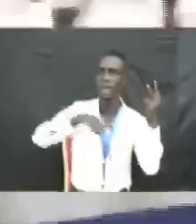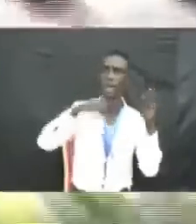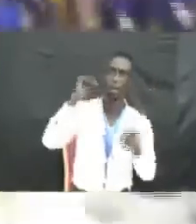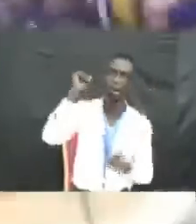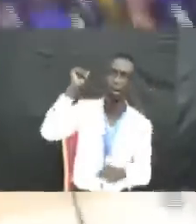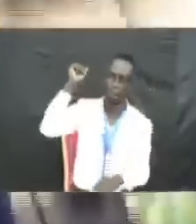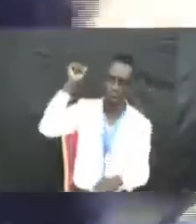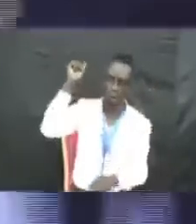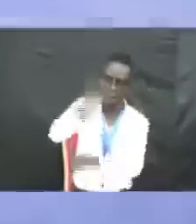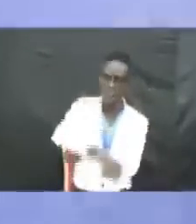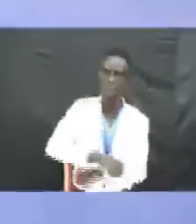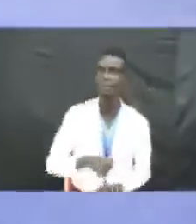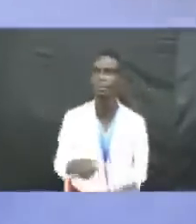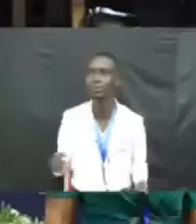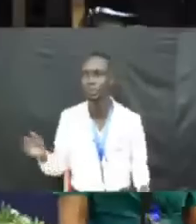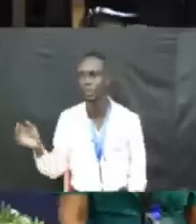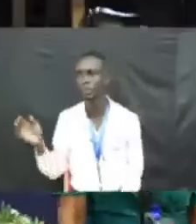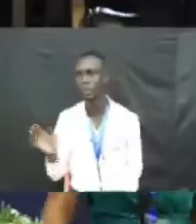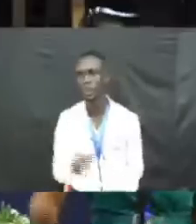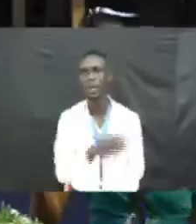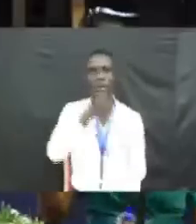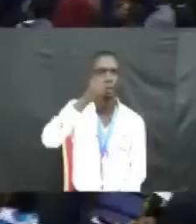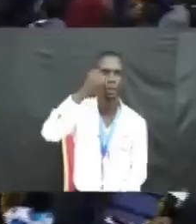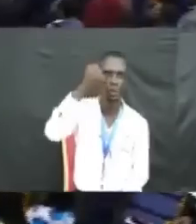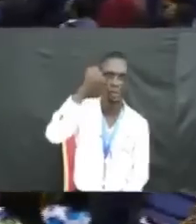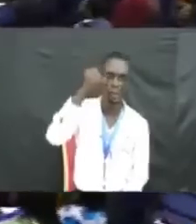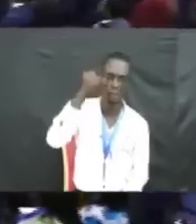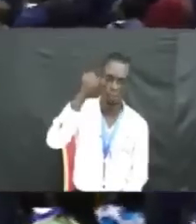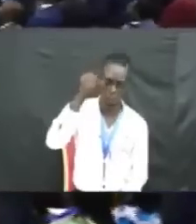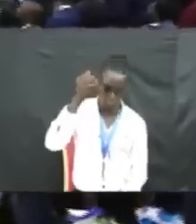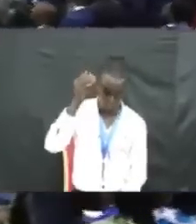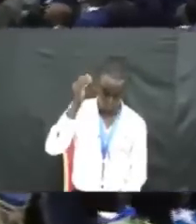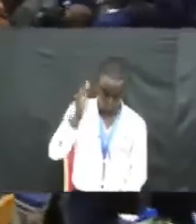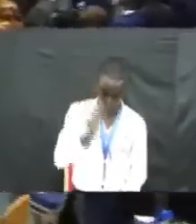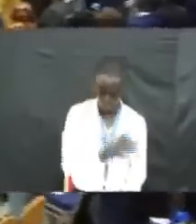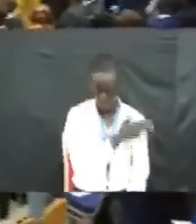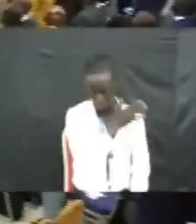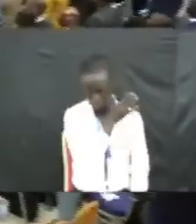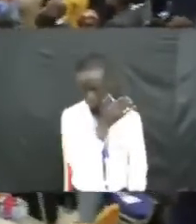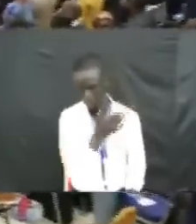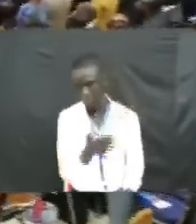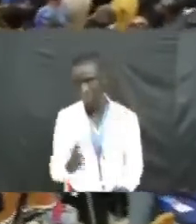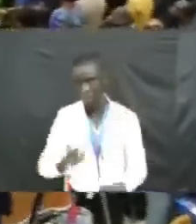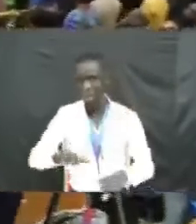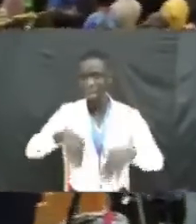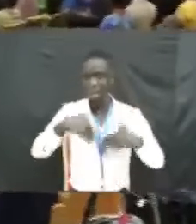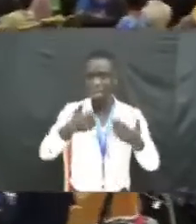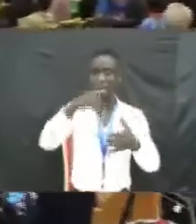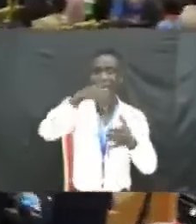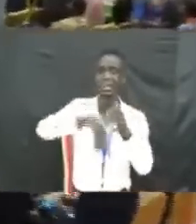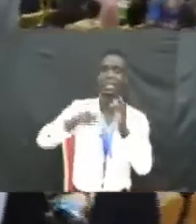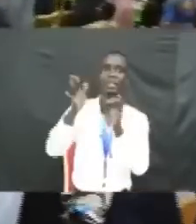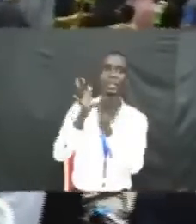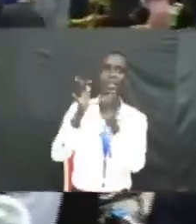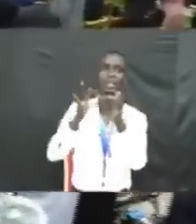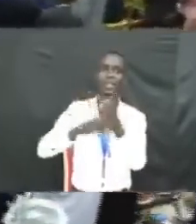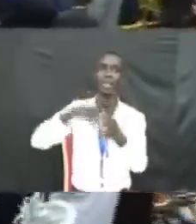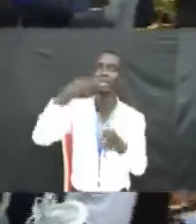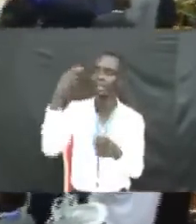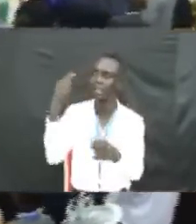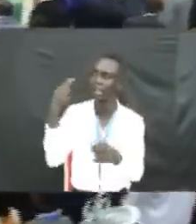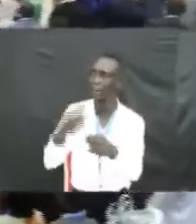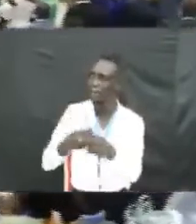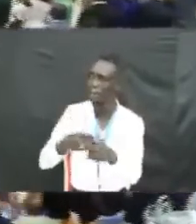We shall overcome. Hallelujah. See the victory. Granted in Jesus name. In